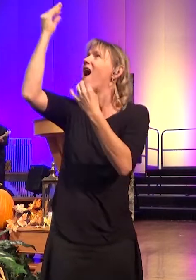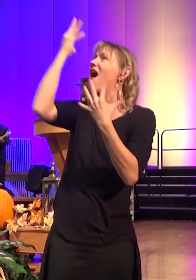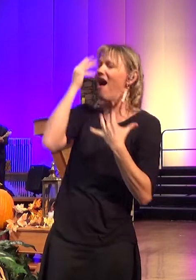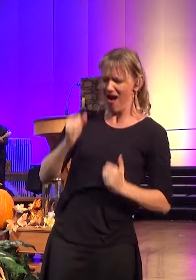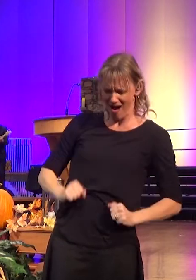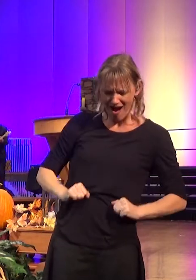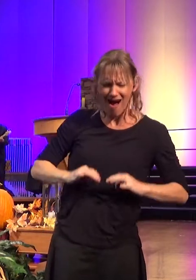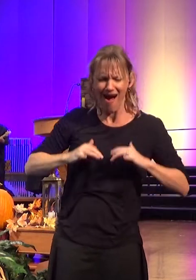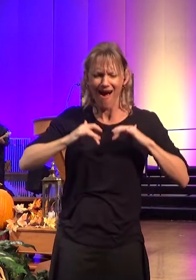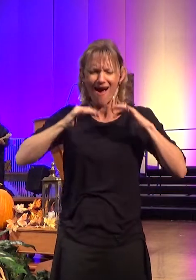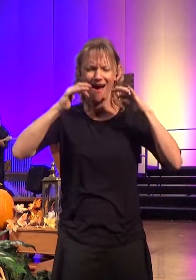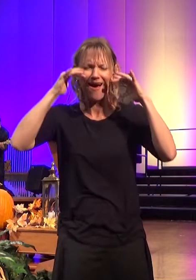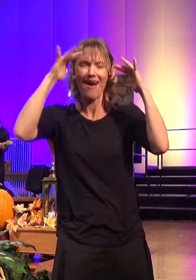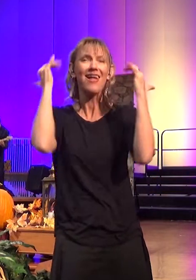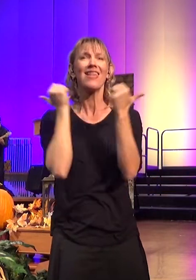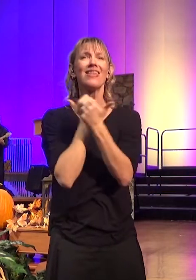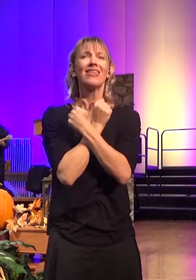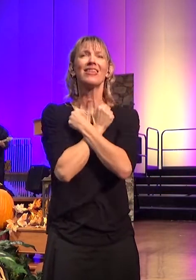the power.